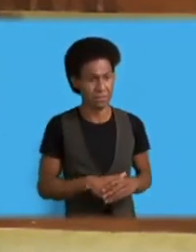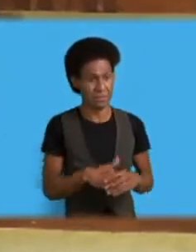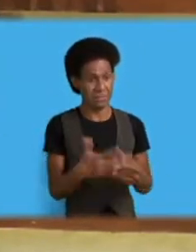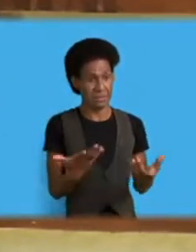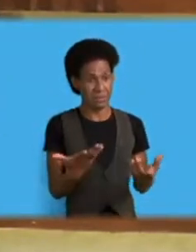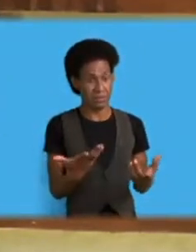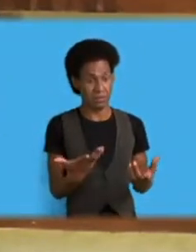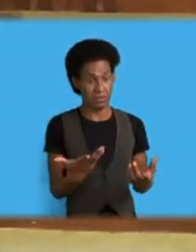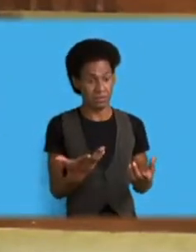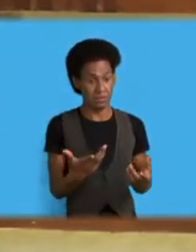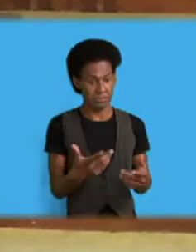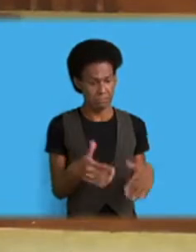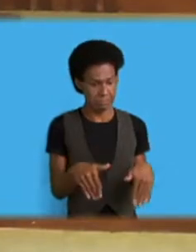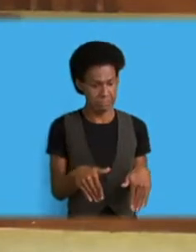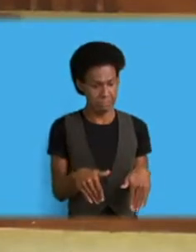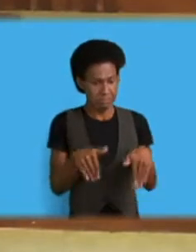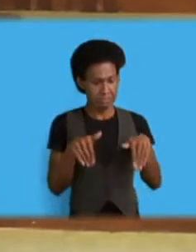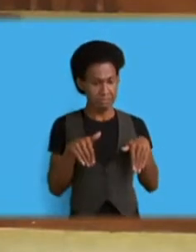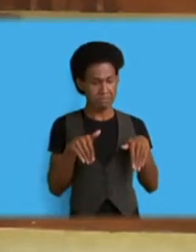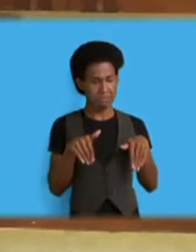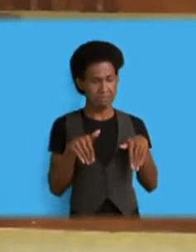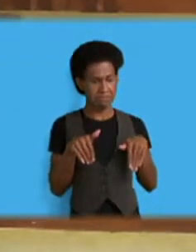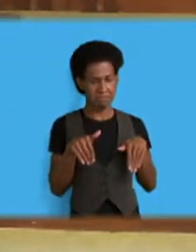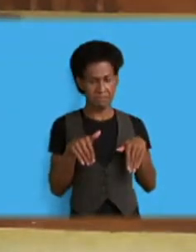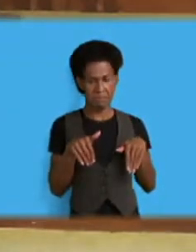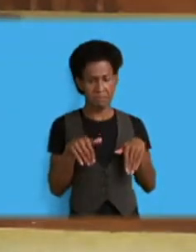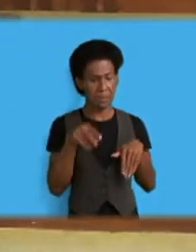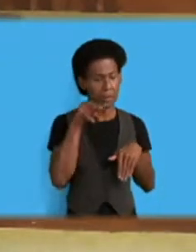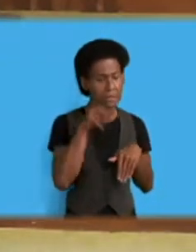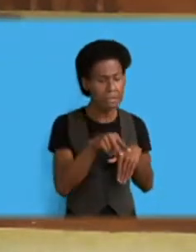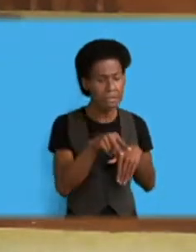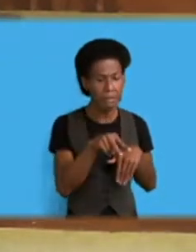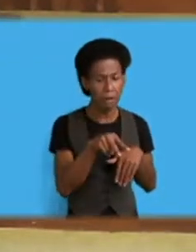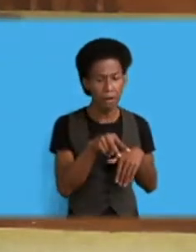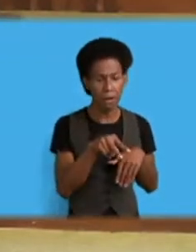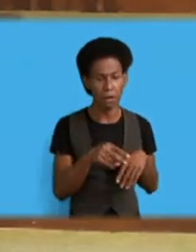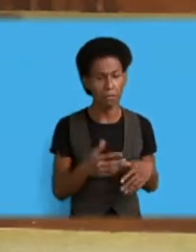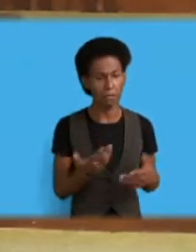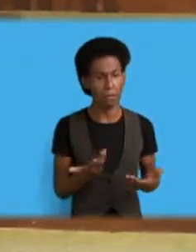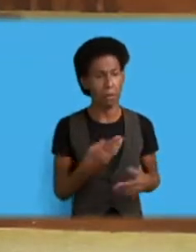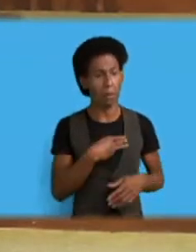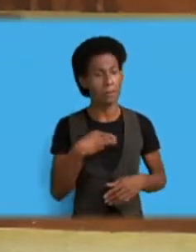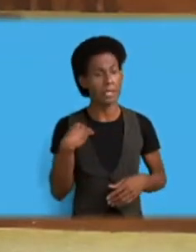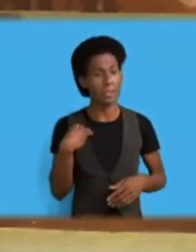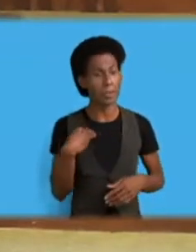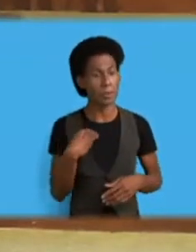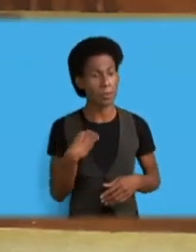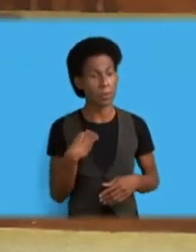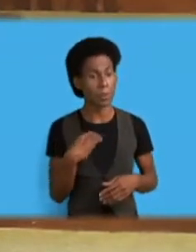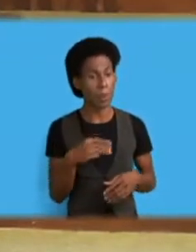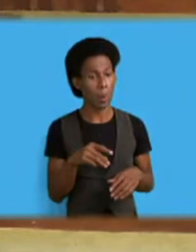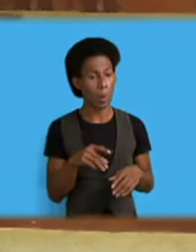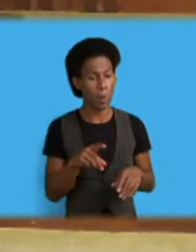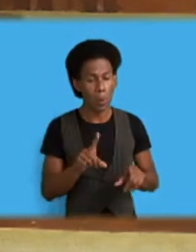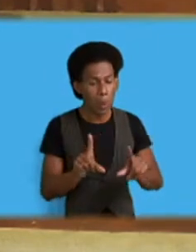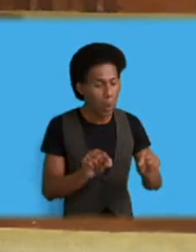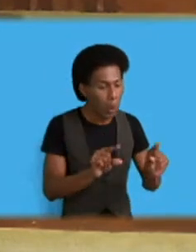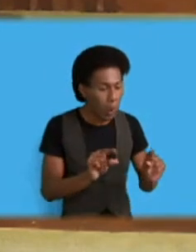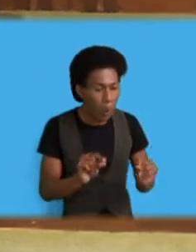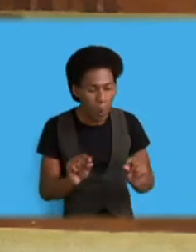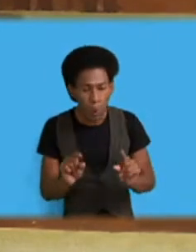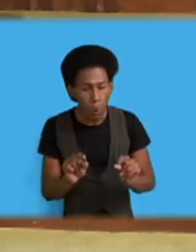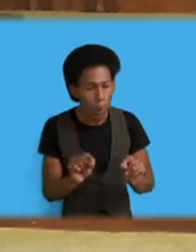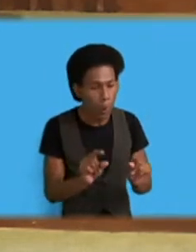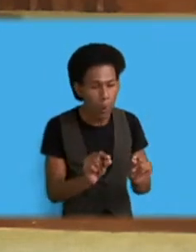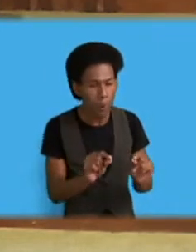they are revolting, he is suddenly engaging in this cosmetic exercise of trying to get people together